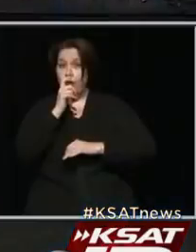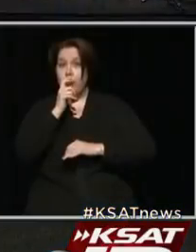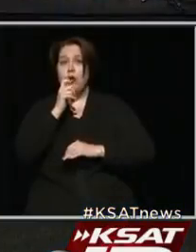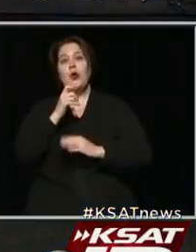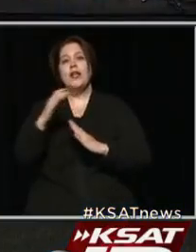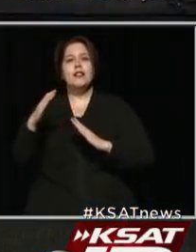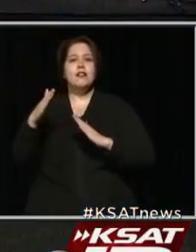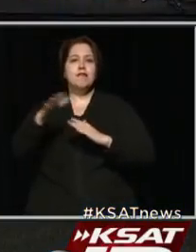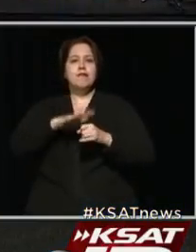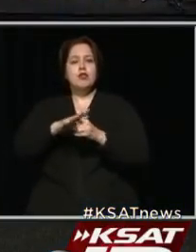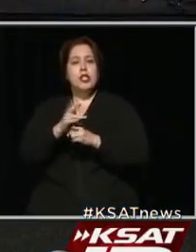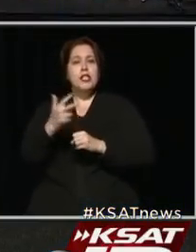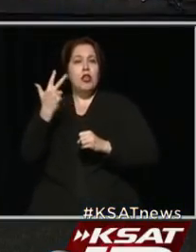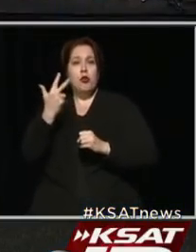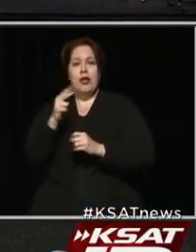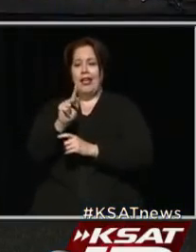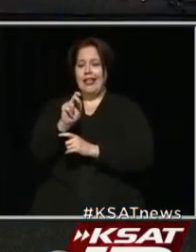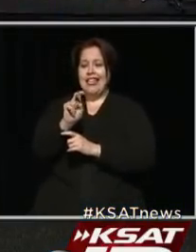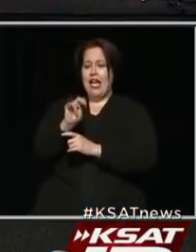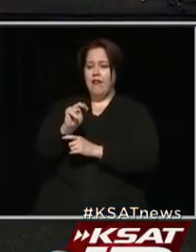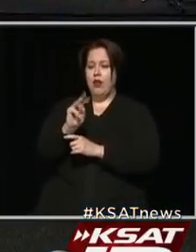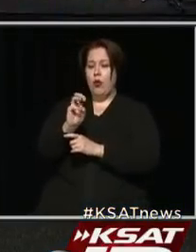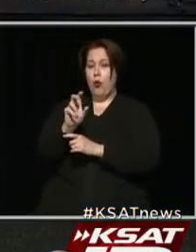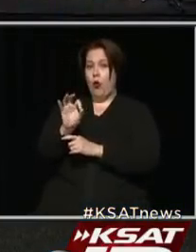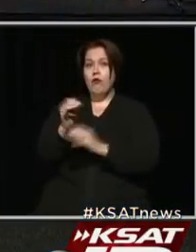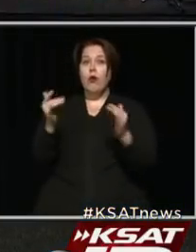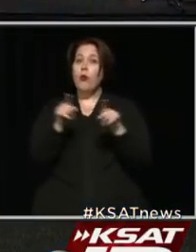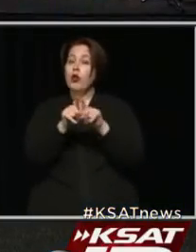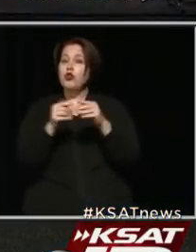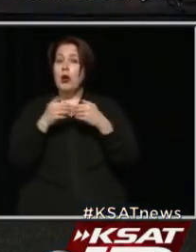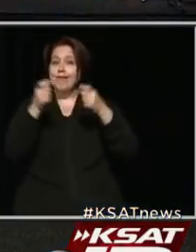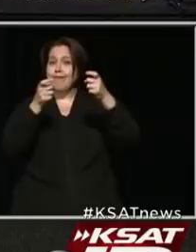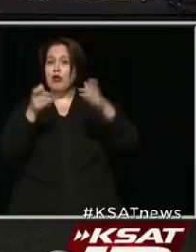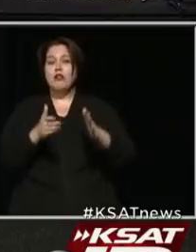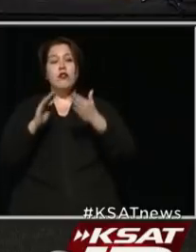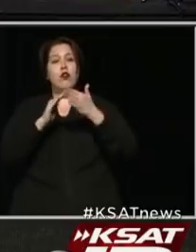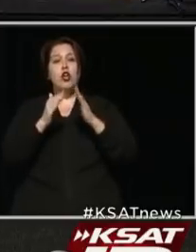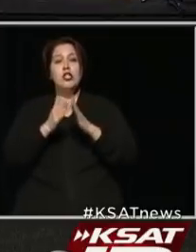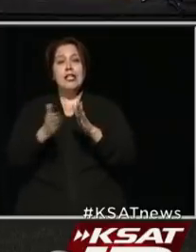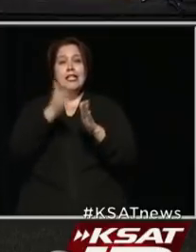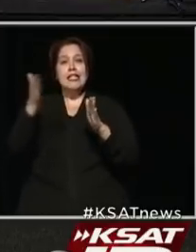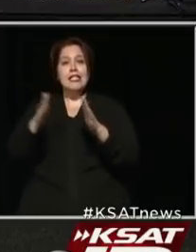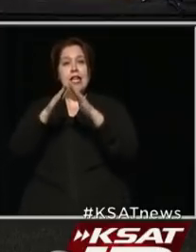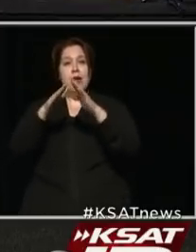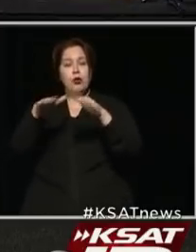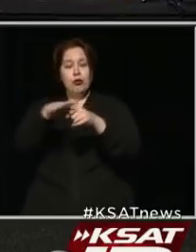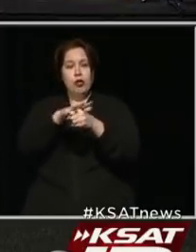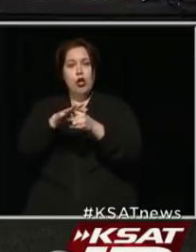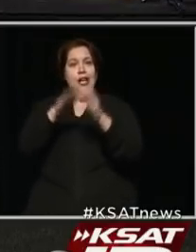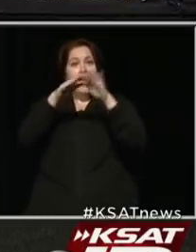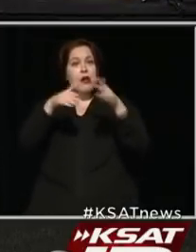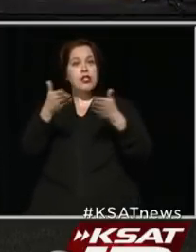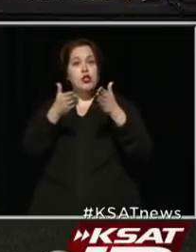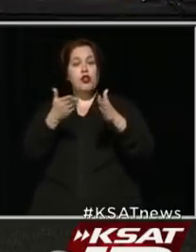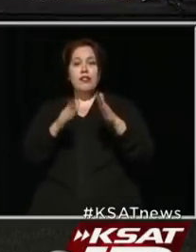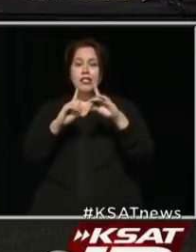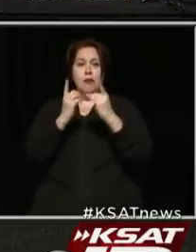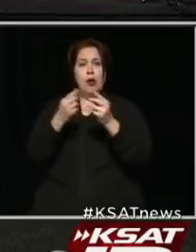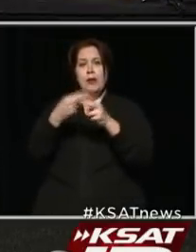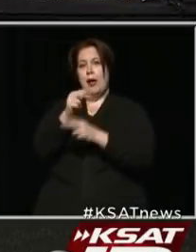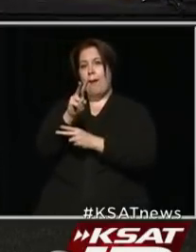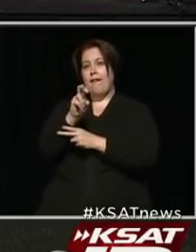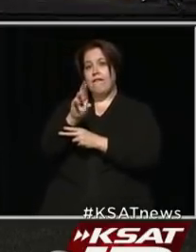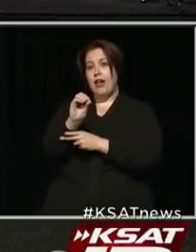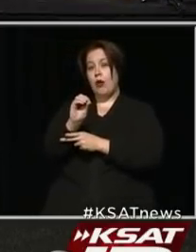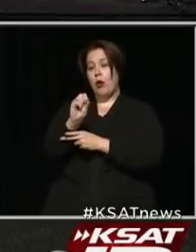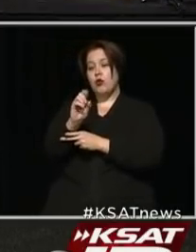Commissioner Kevin Wolf. We're also joined tonight by the director of our city's neighborhood and housing services department, Vero Soto, who's going to talk